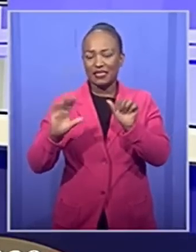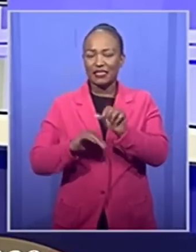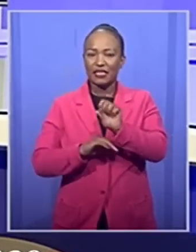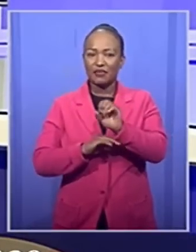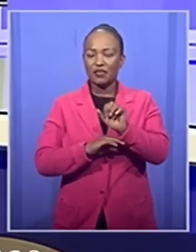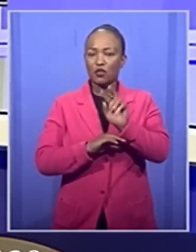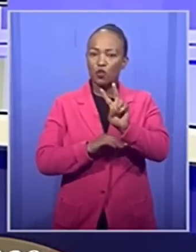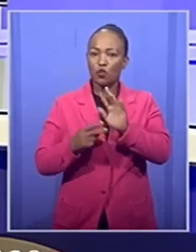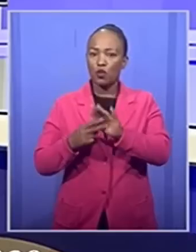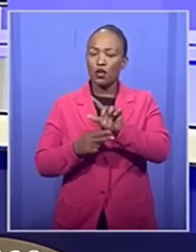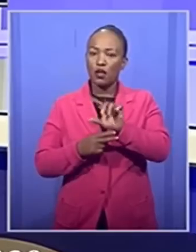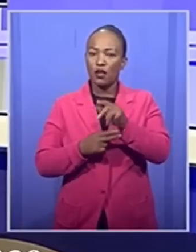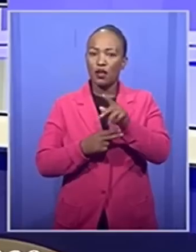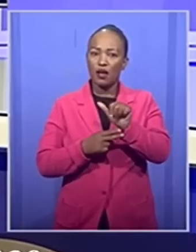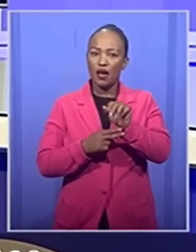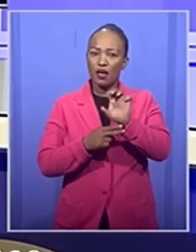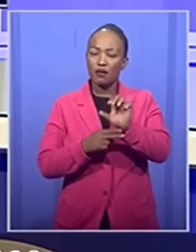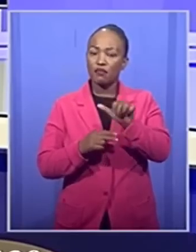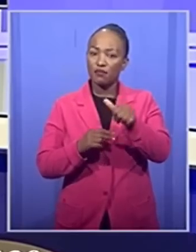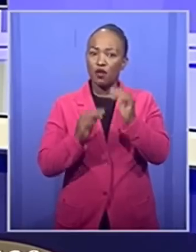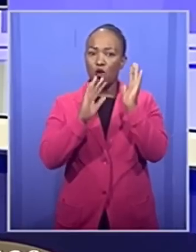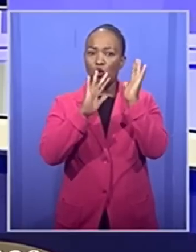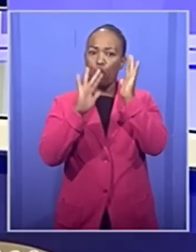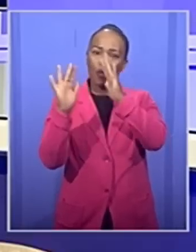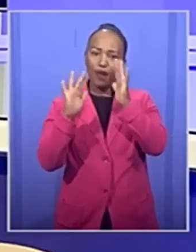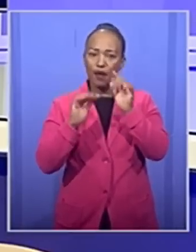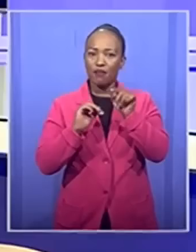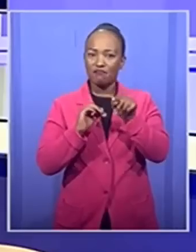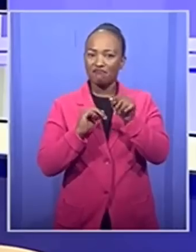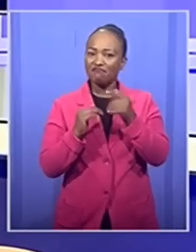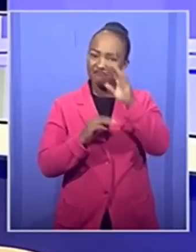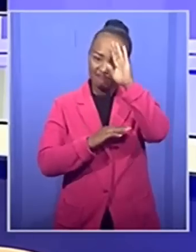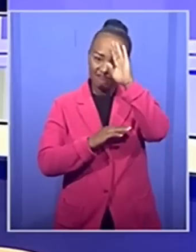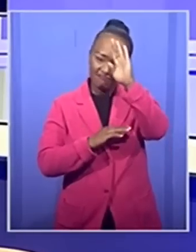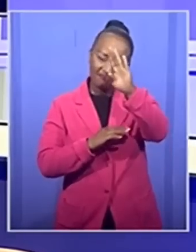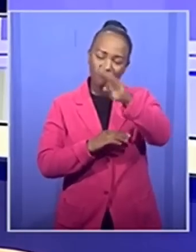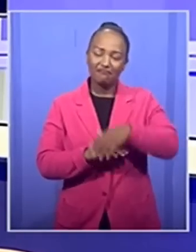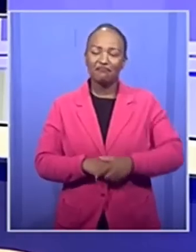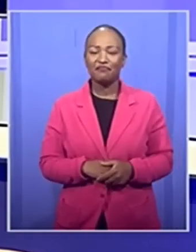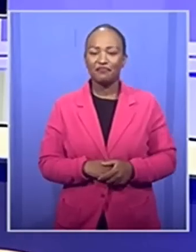SABC 2 le lehae. Go latela kakanyo ya maemo a boso, Thobela.